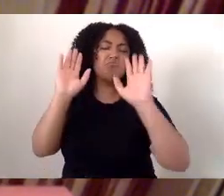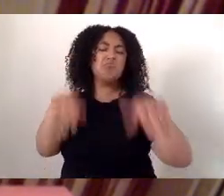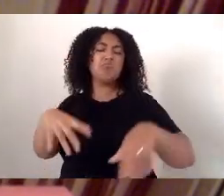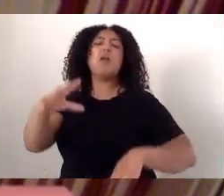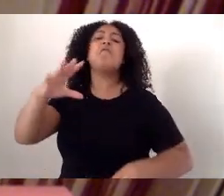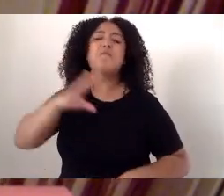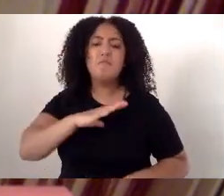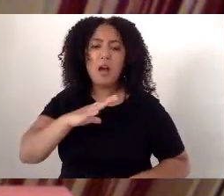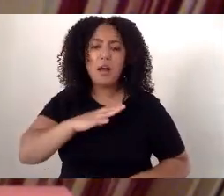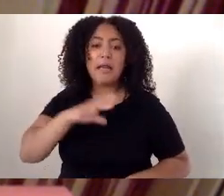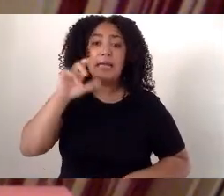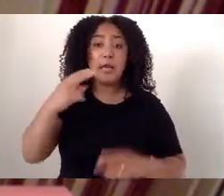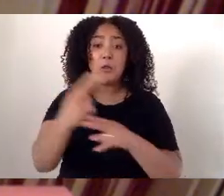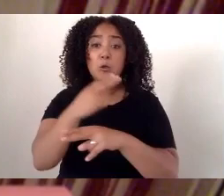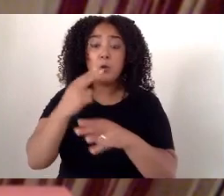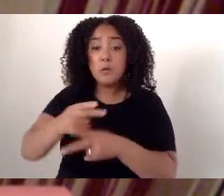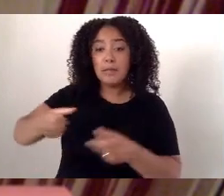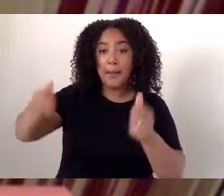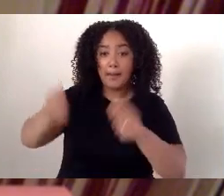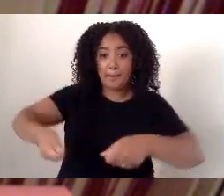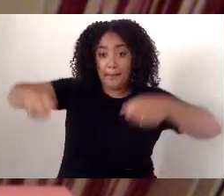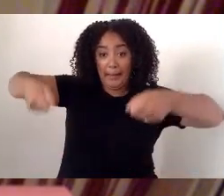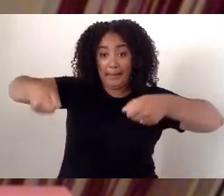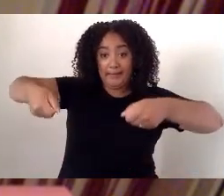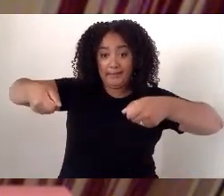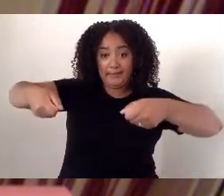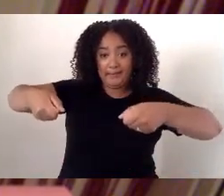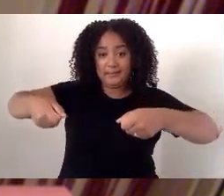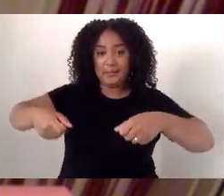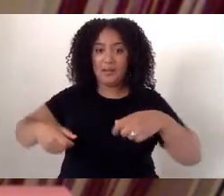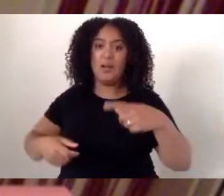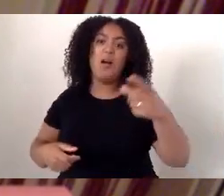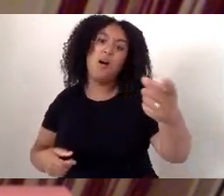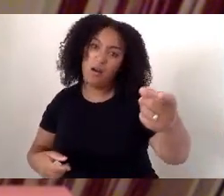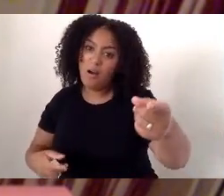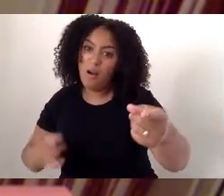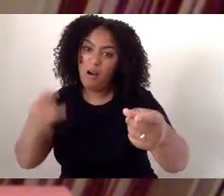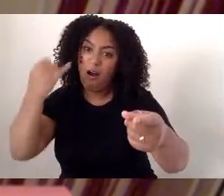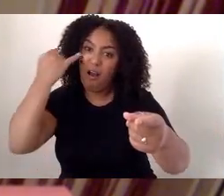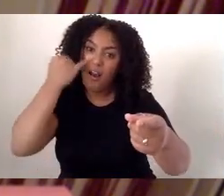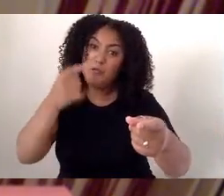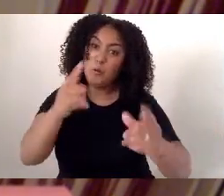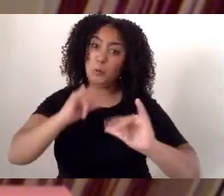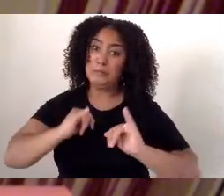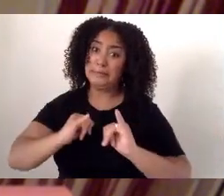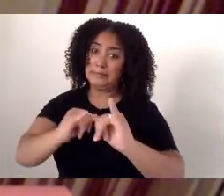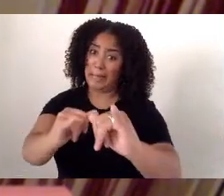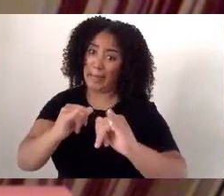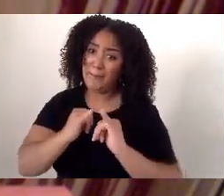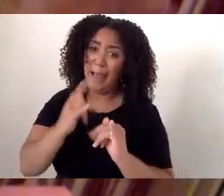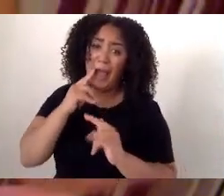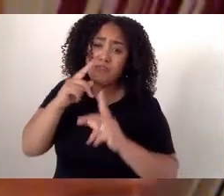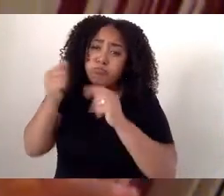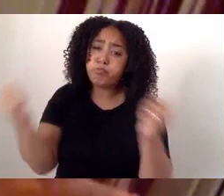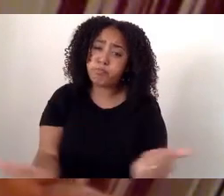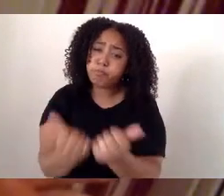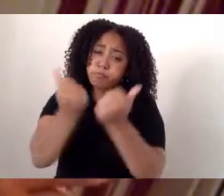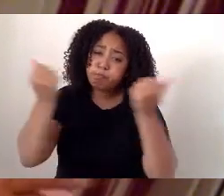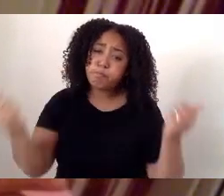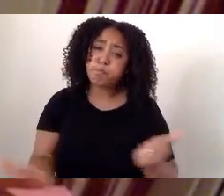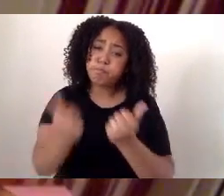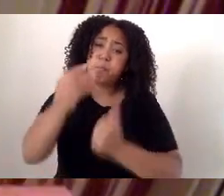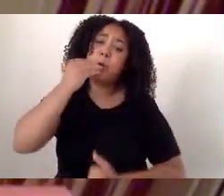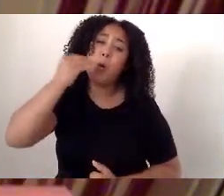bags. If you're like me, you have at least 7 closets full to the top of these plastic bags. So this is a